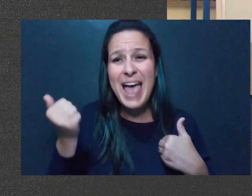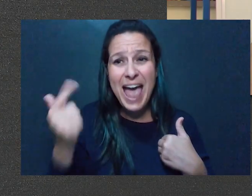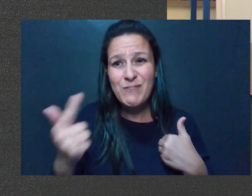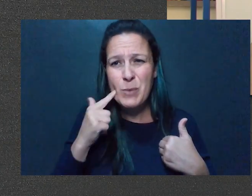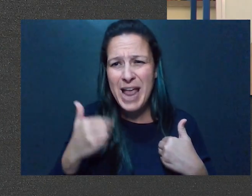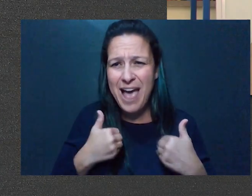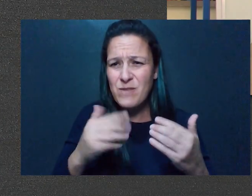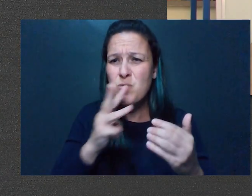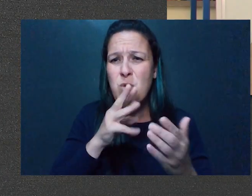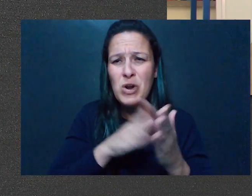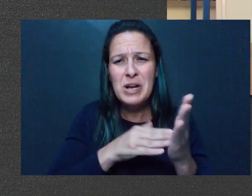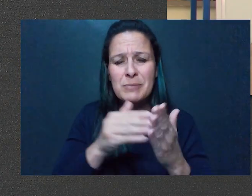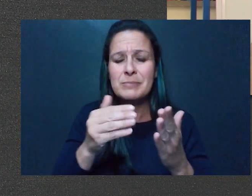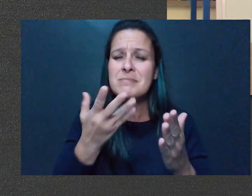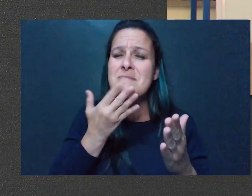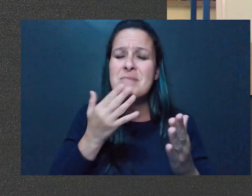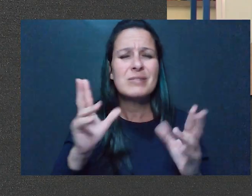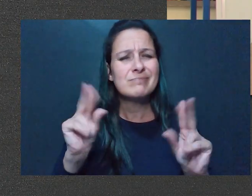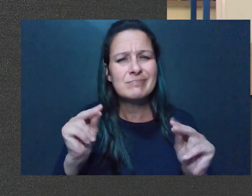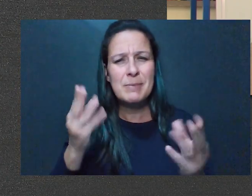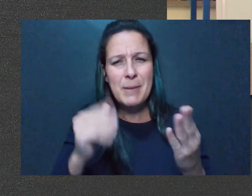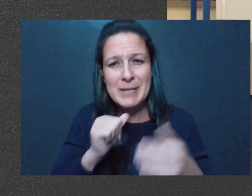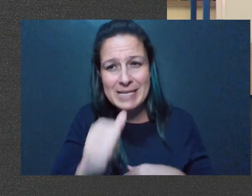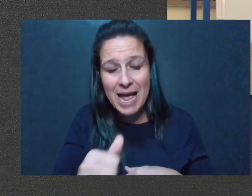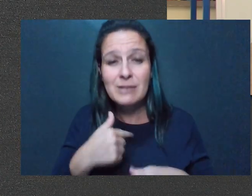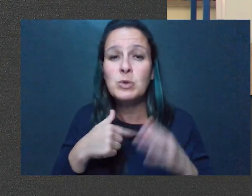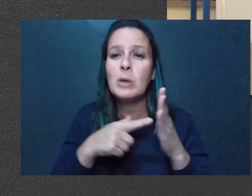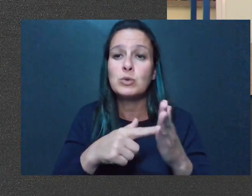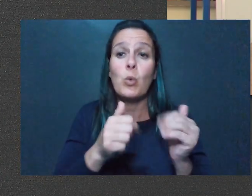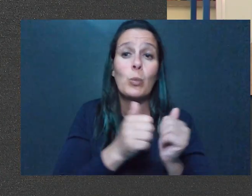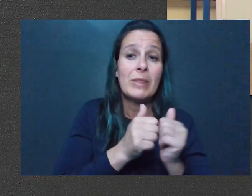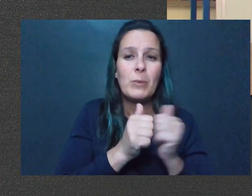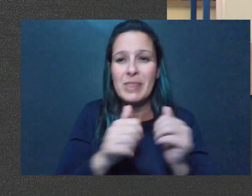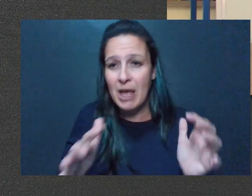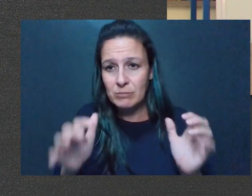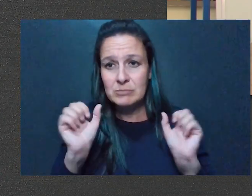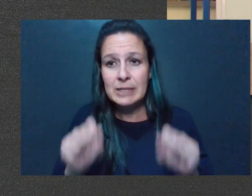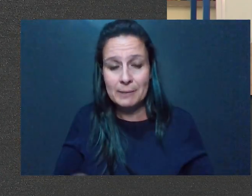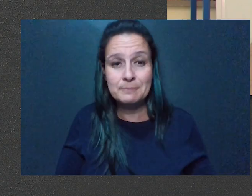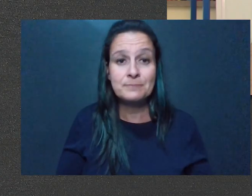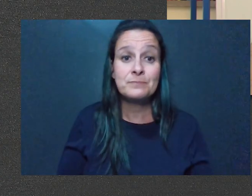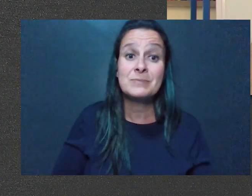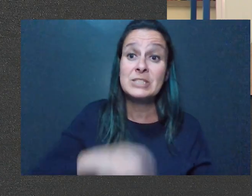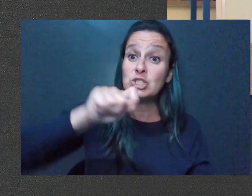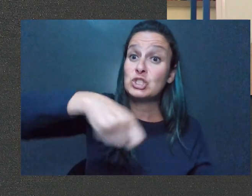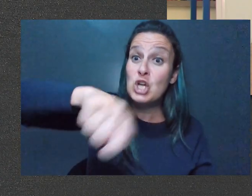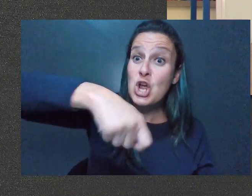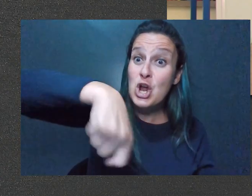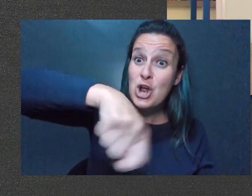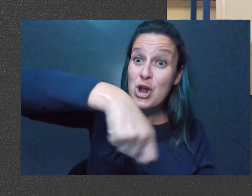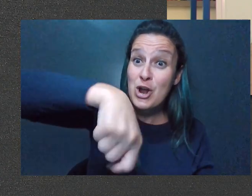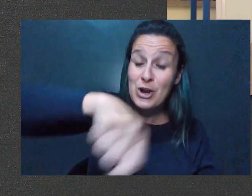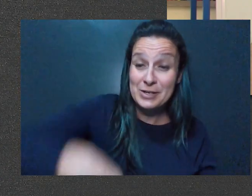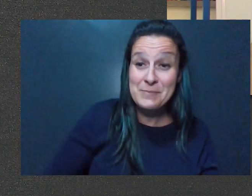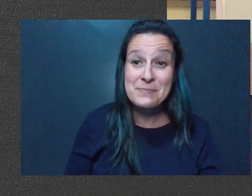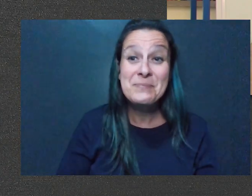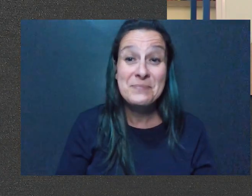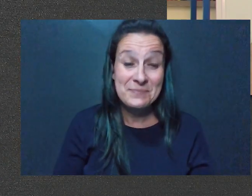I wanted to show you how you could do it without. Then I'm gonna stir it up. I'm gonna stir my paint